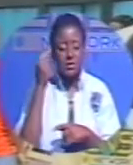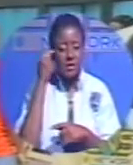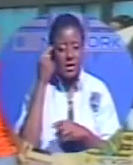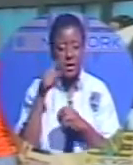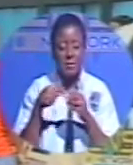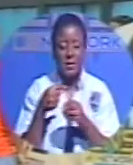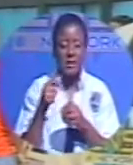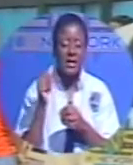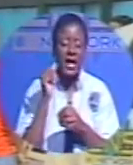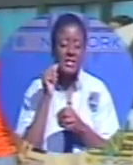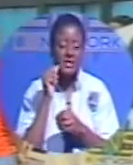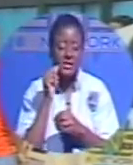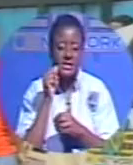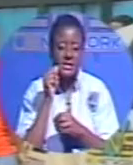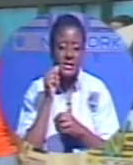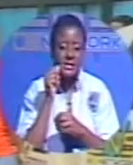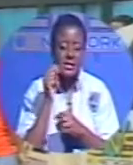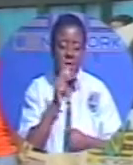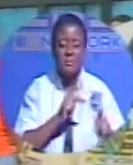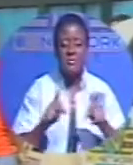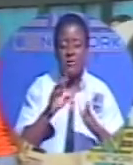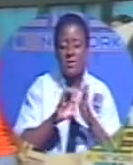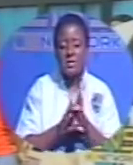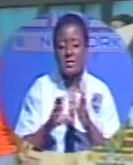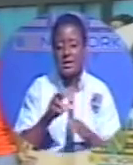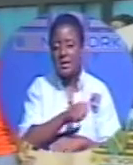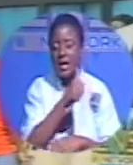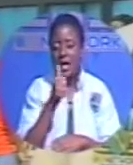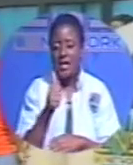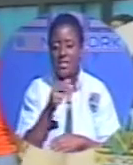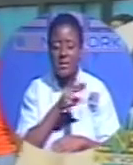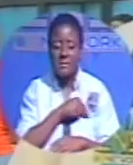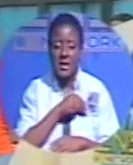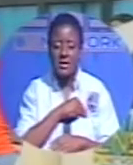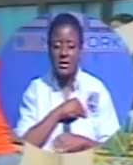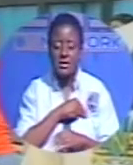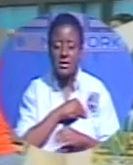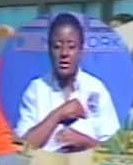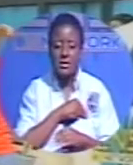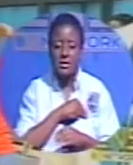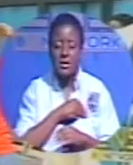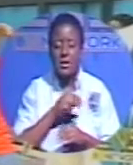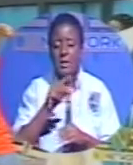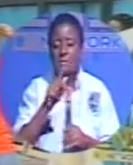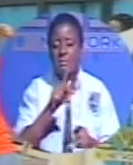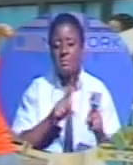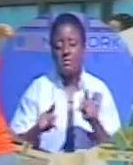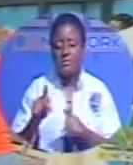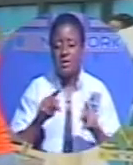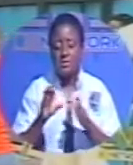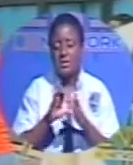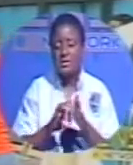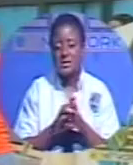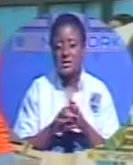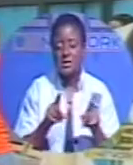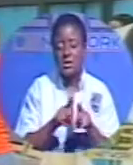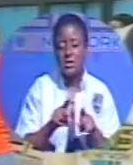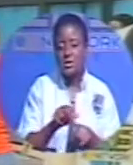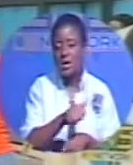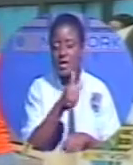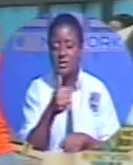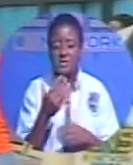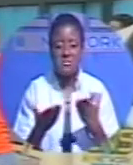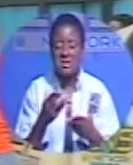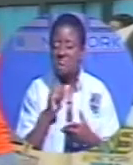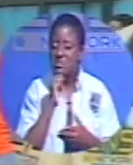Antonique's performance and the other medal performance, as well as those that may not have medal, but their PBs, you cannot say